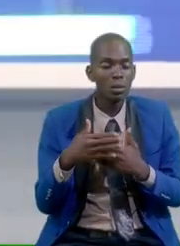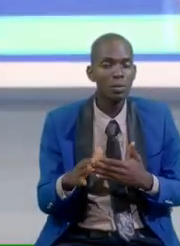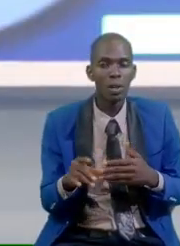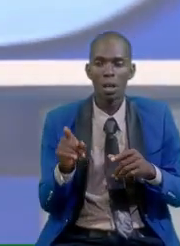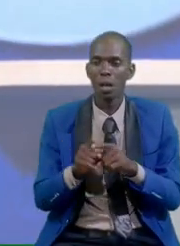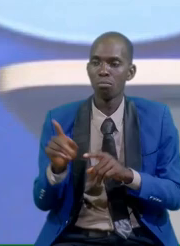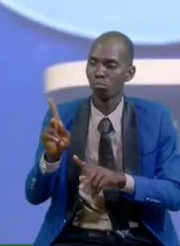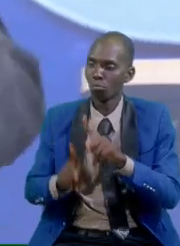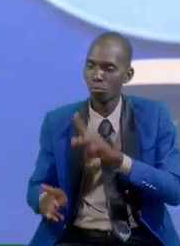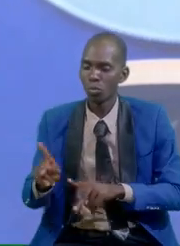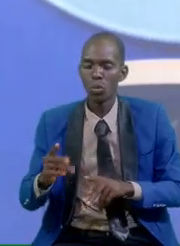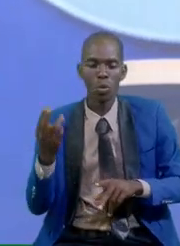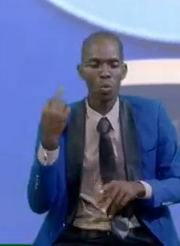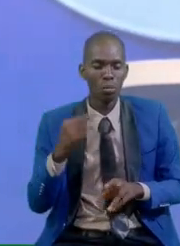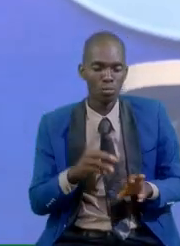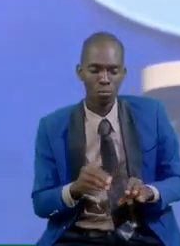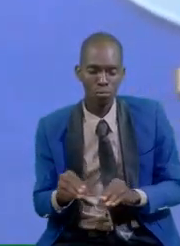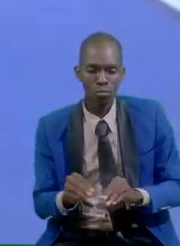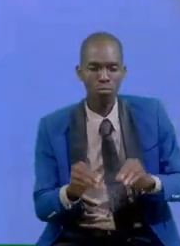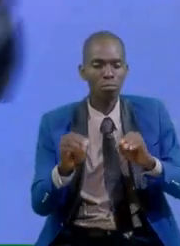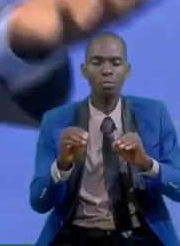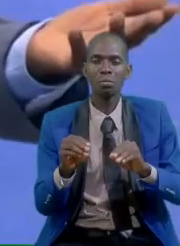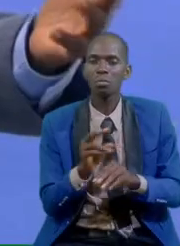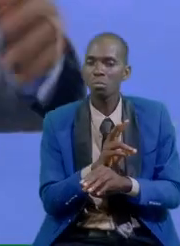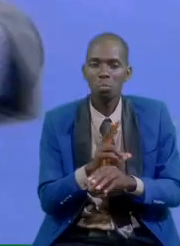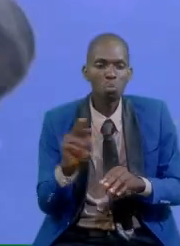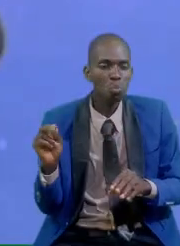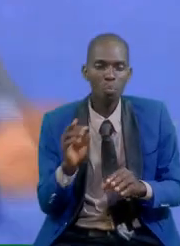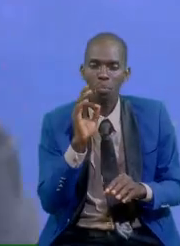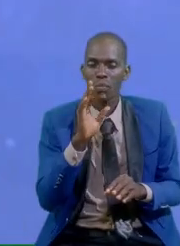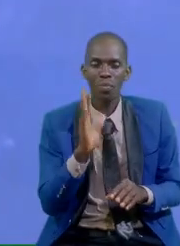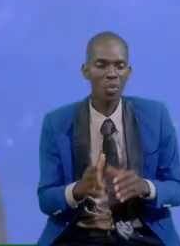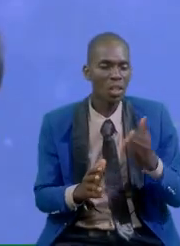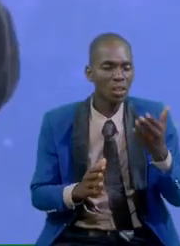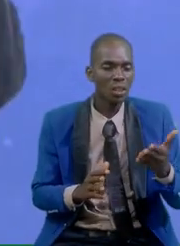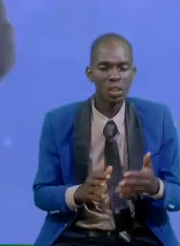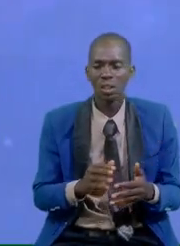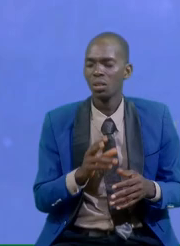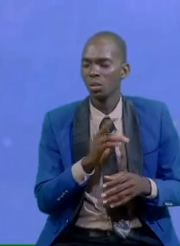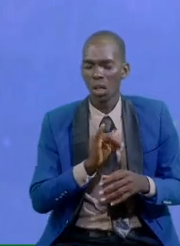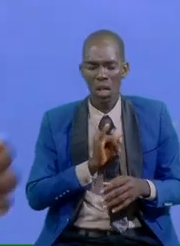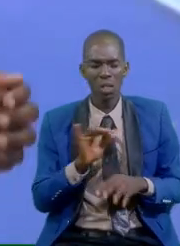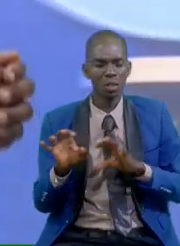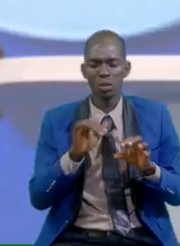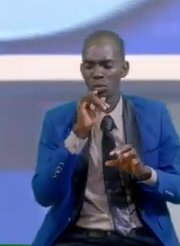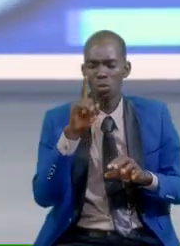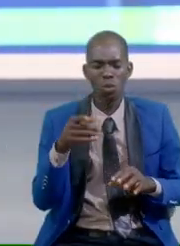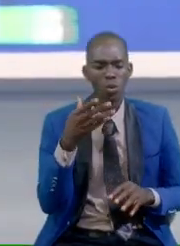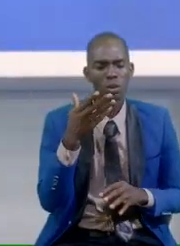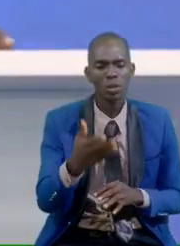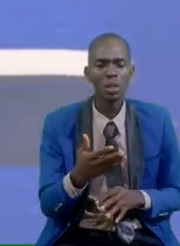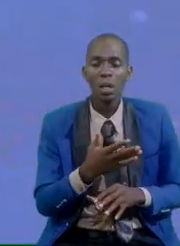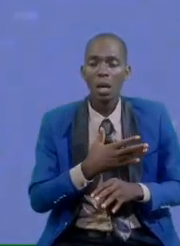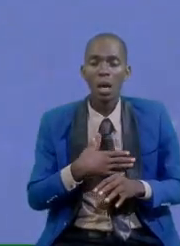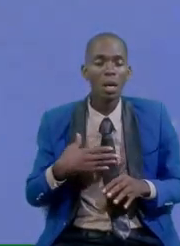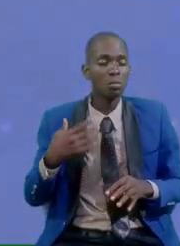were going, no usher went there, no preacher went there, I did not go there. Already we have released the